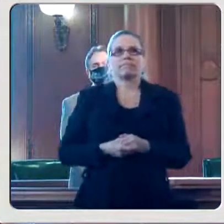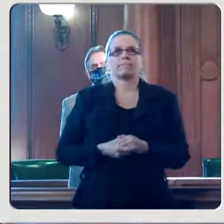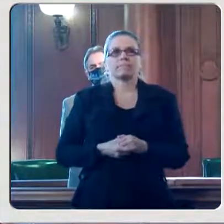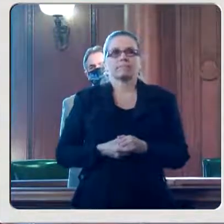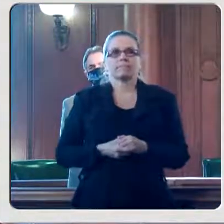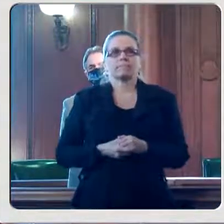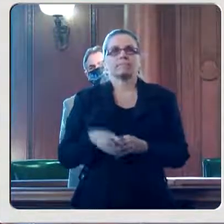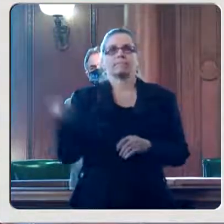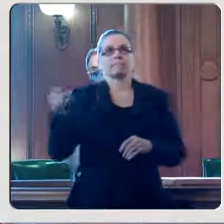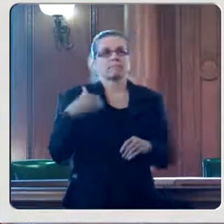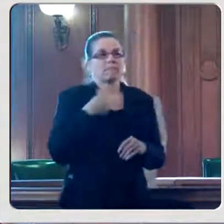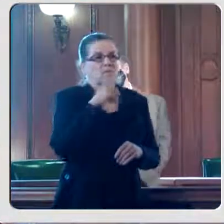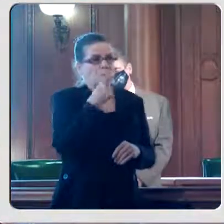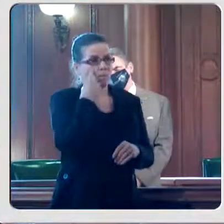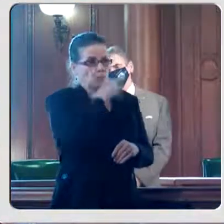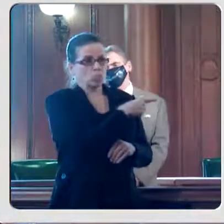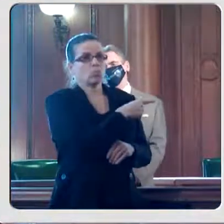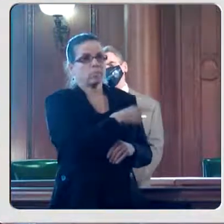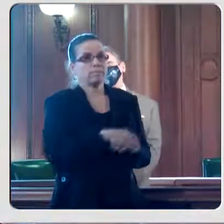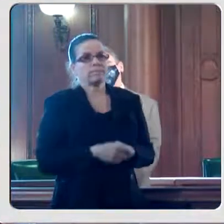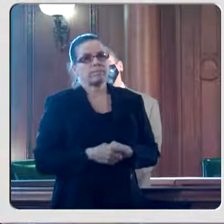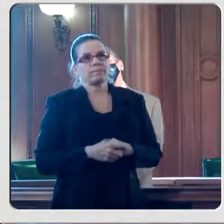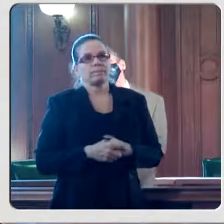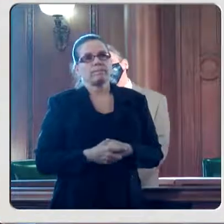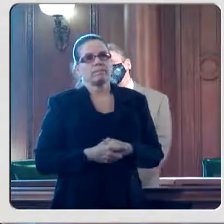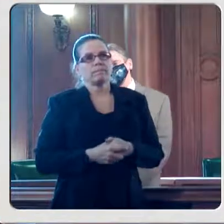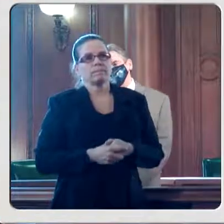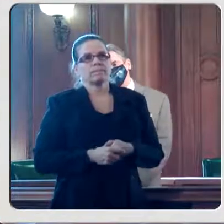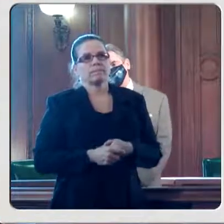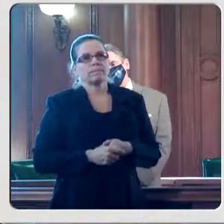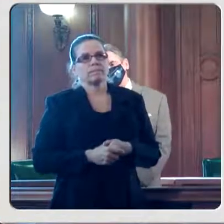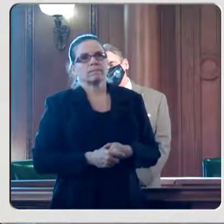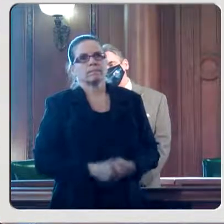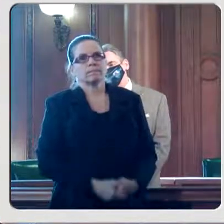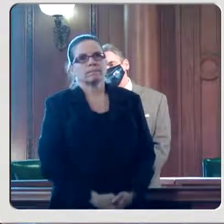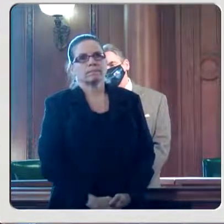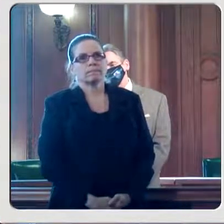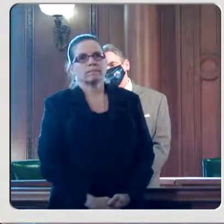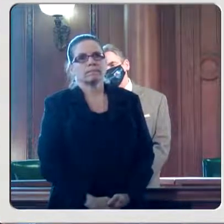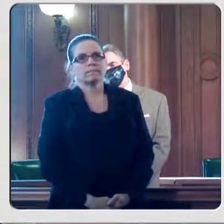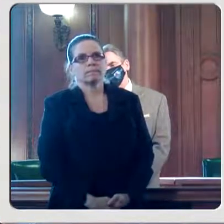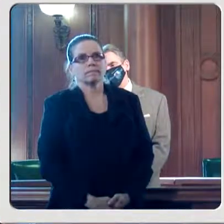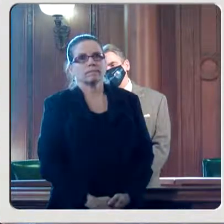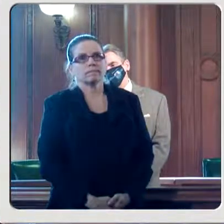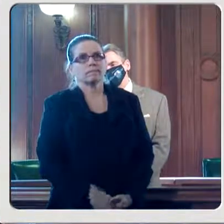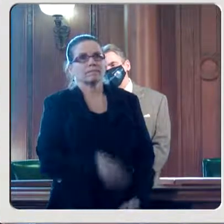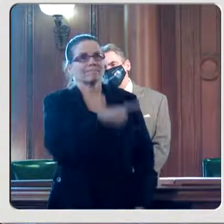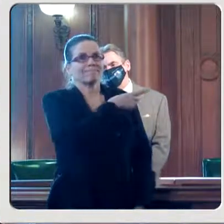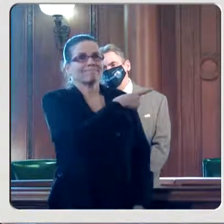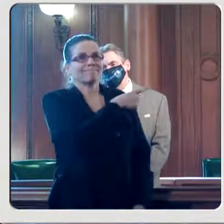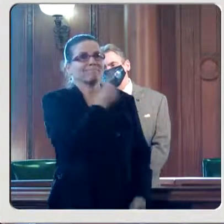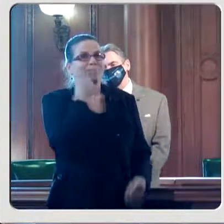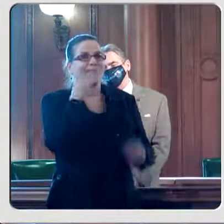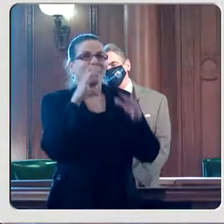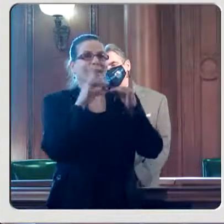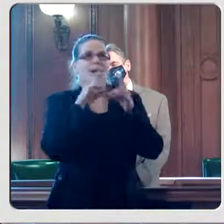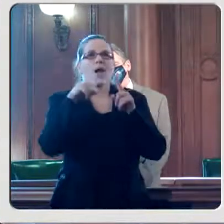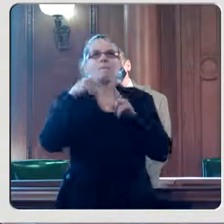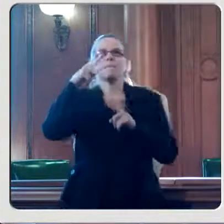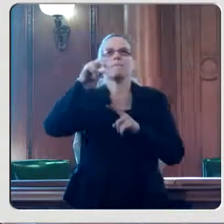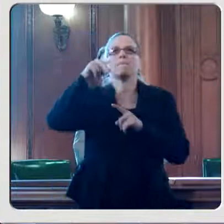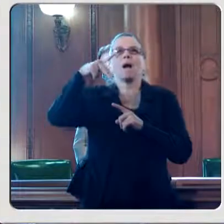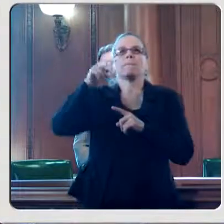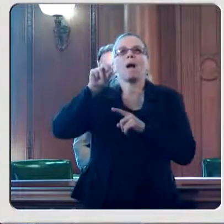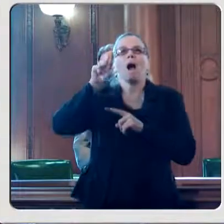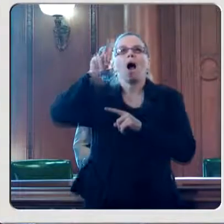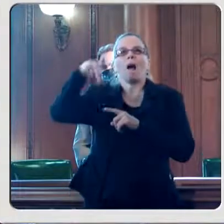You mentioned the possibility of, if there was some supply of some of these smaller scale urban areas or